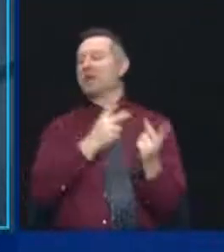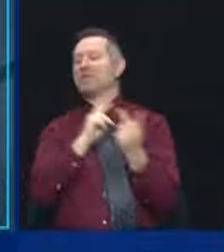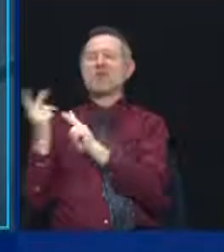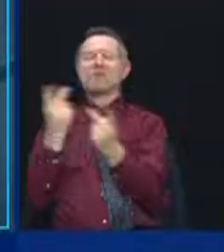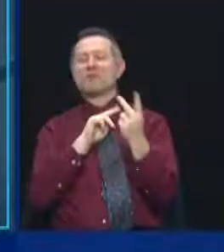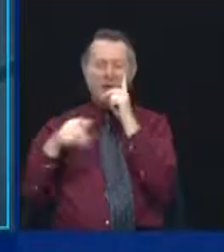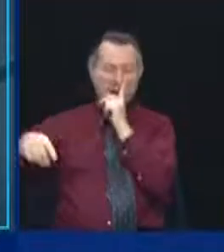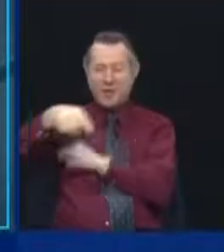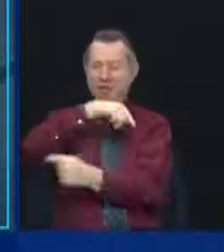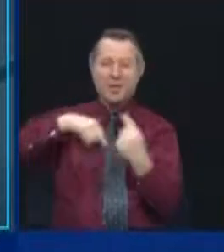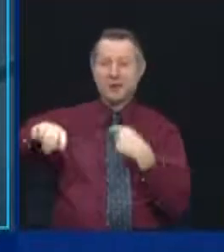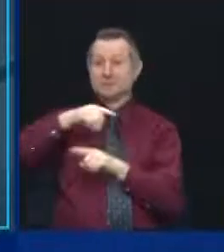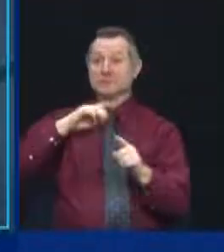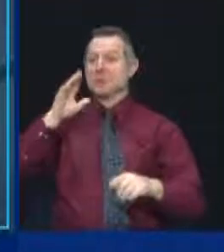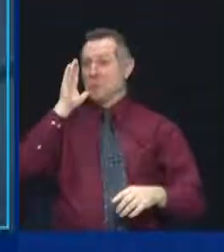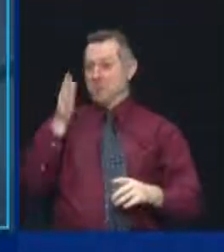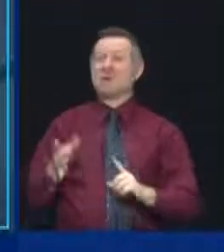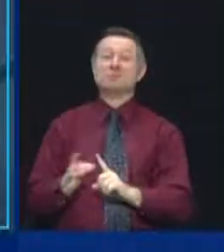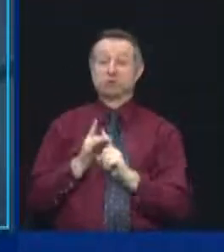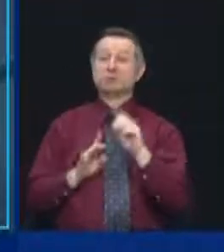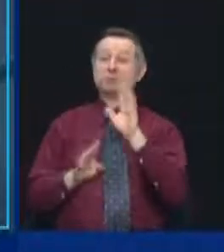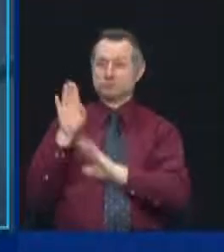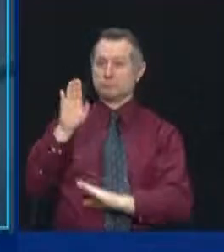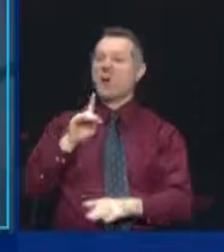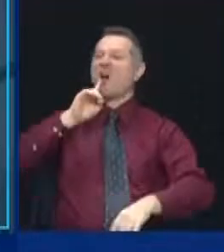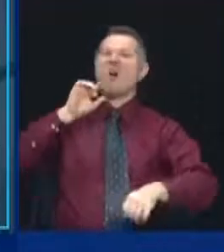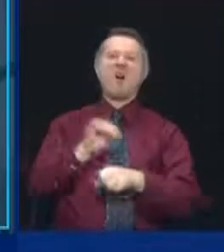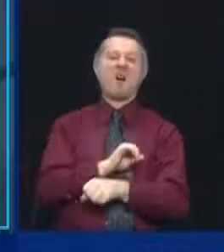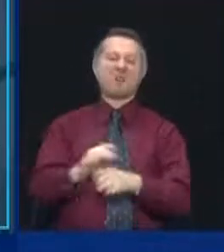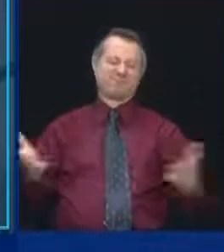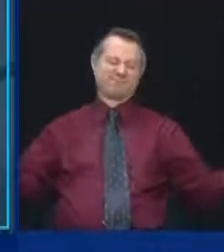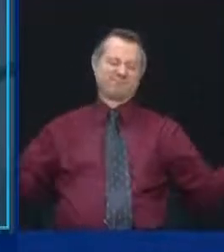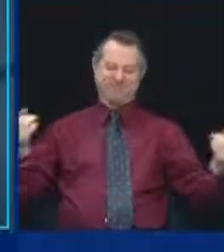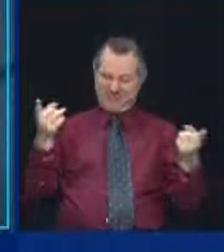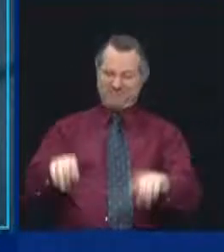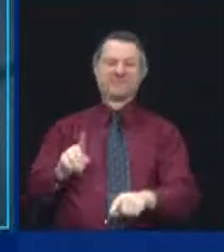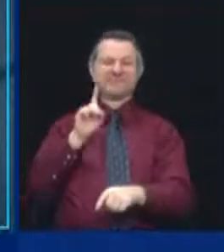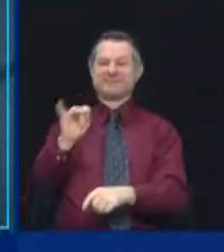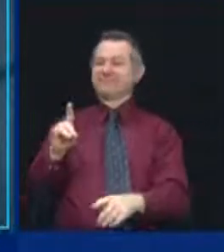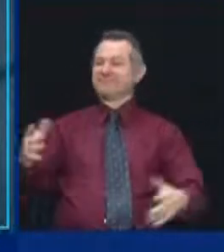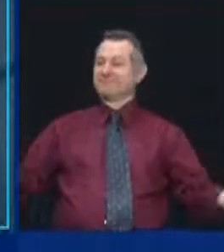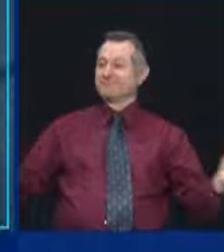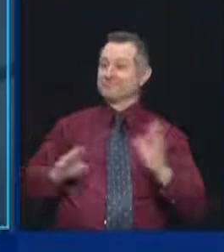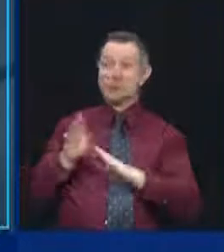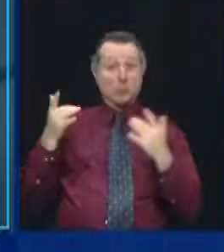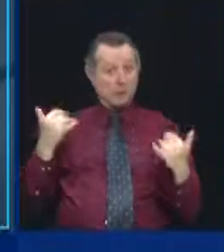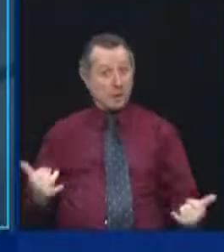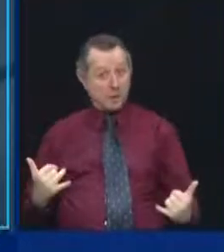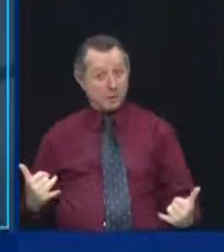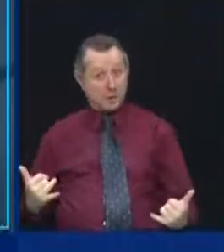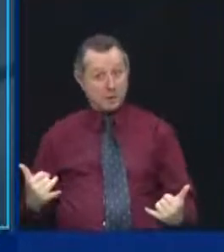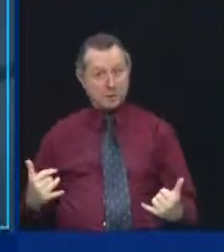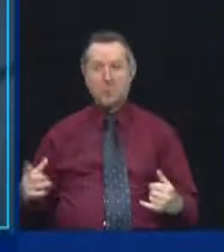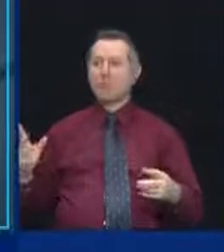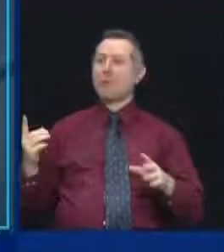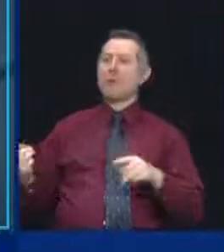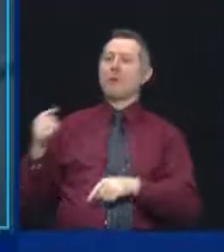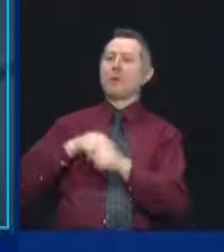go up, and the infection rate went up. We're back to October 28th on